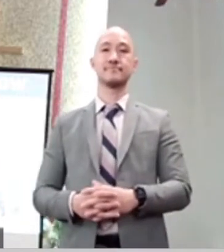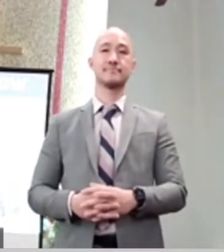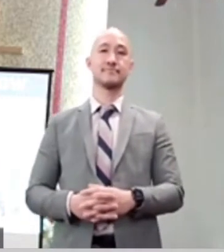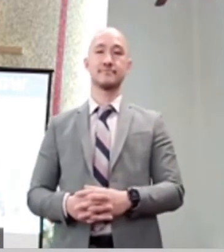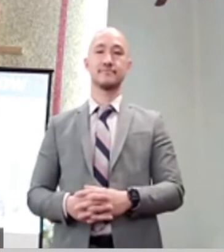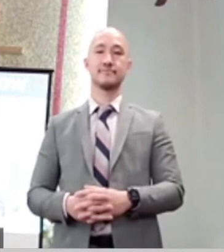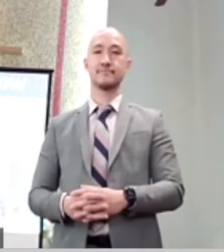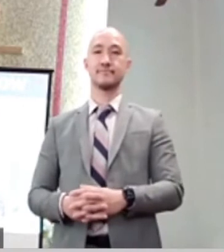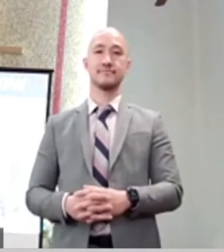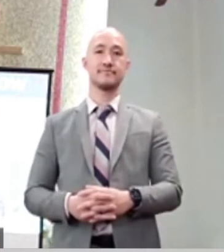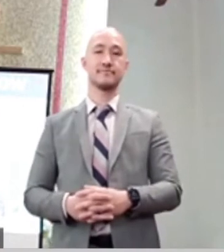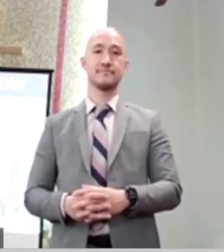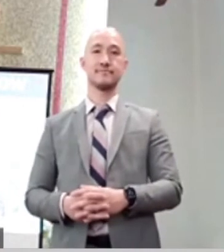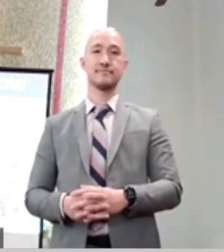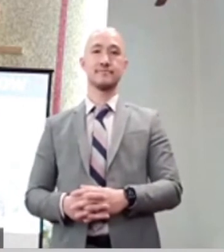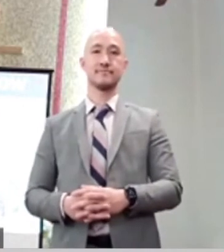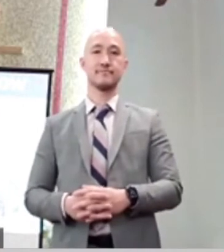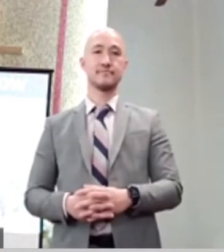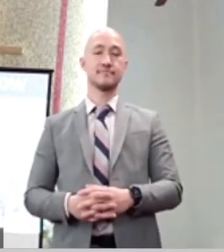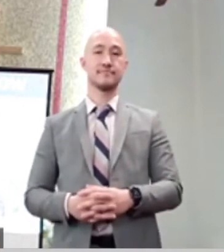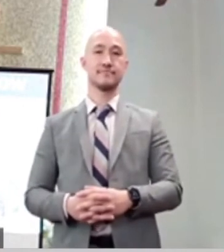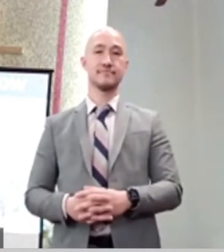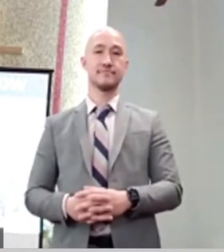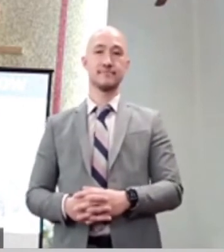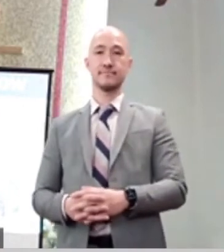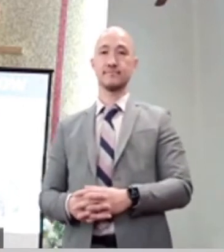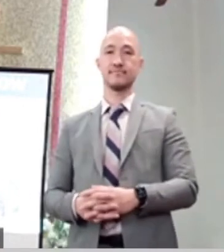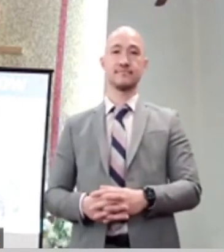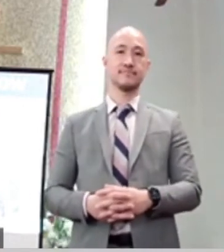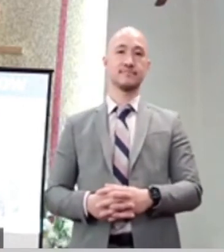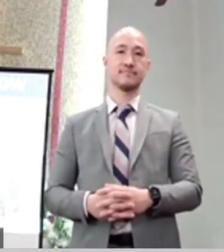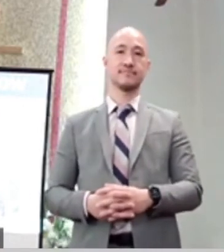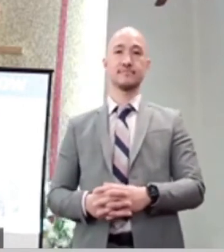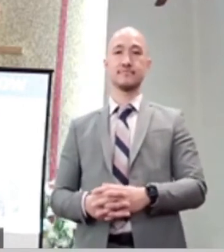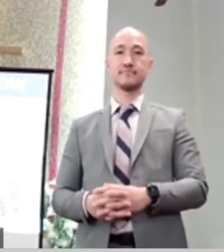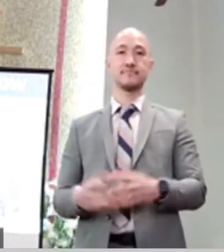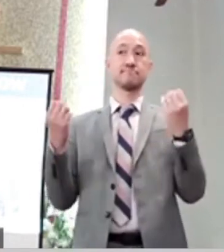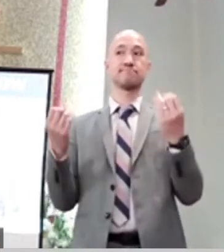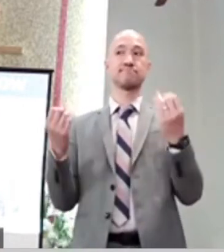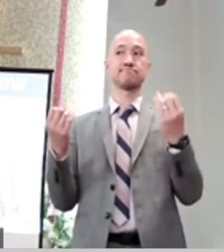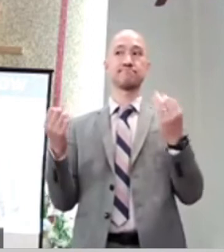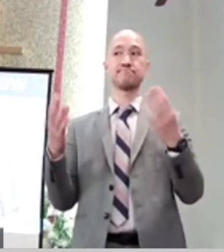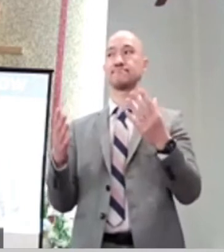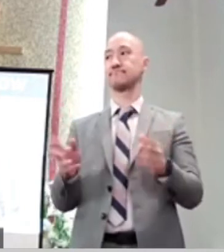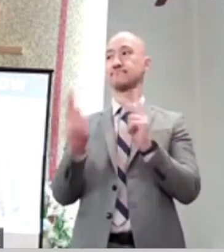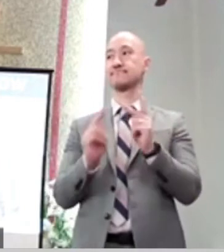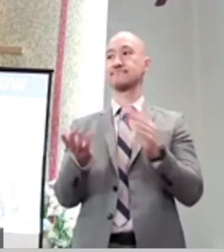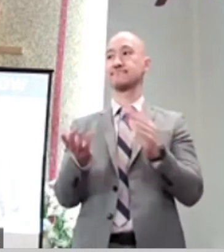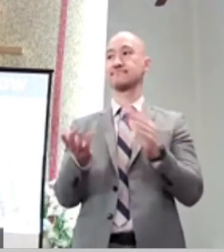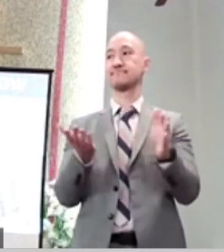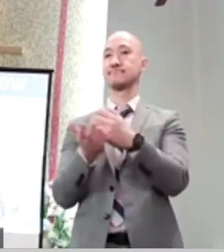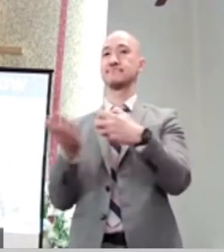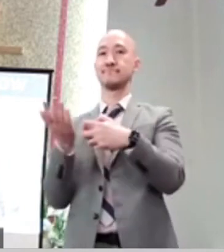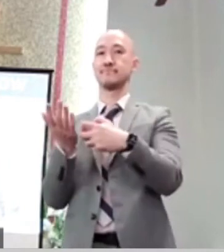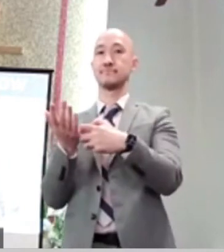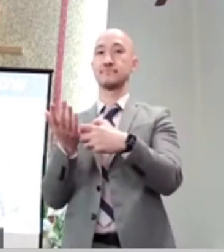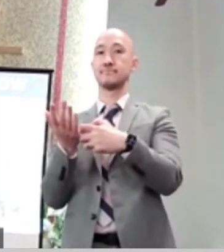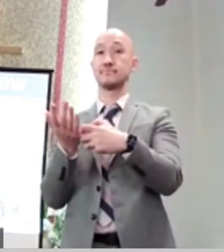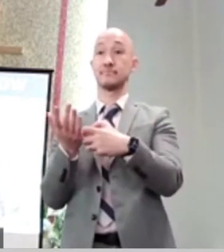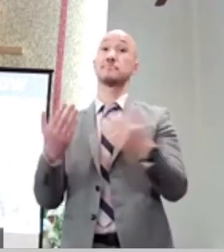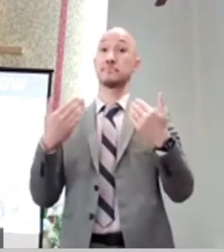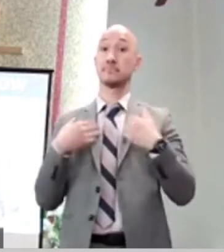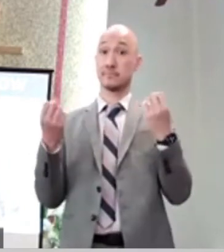he left everything behind. Tax collectors were usually wealthy, and they were used to living quite